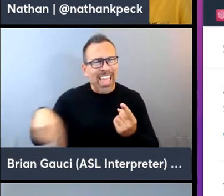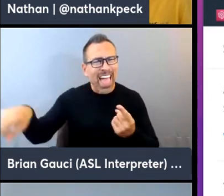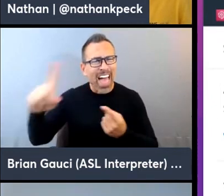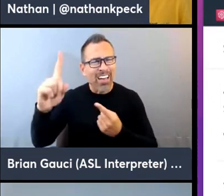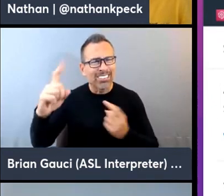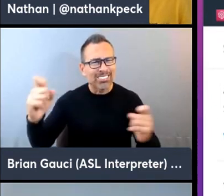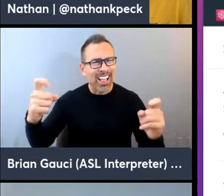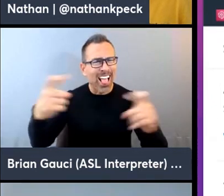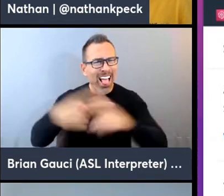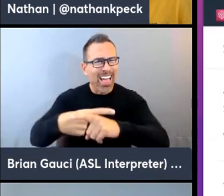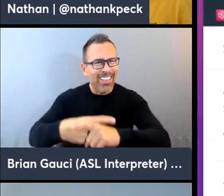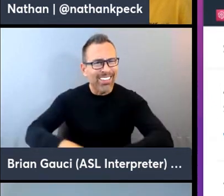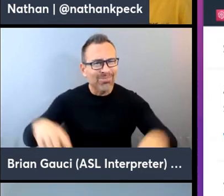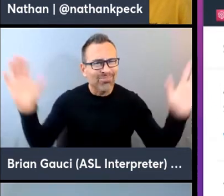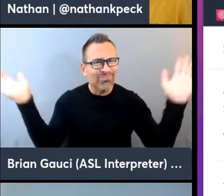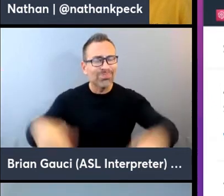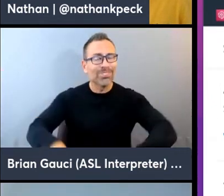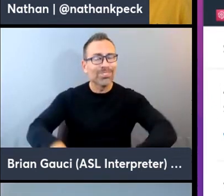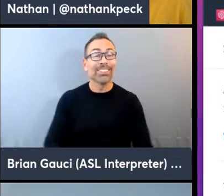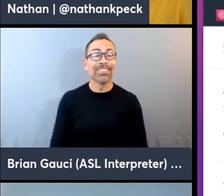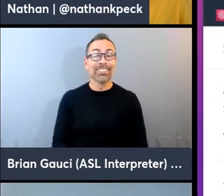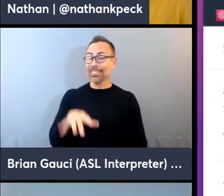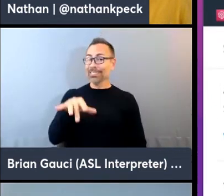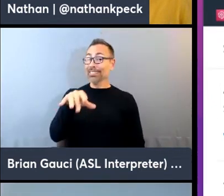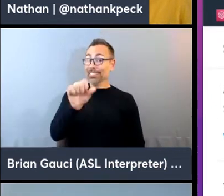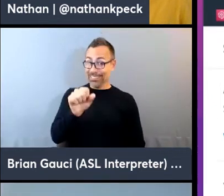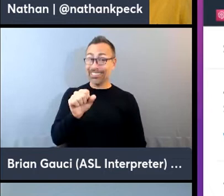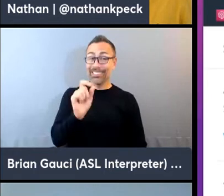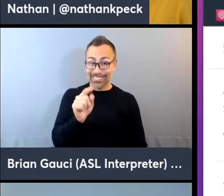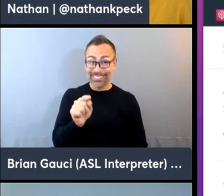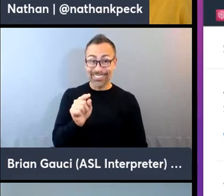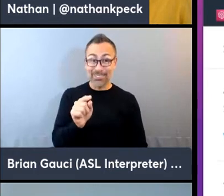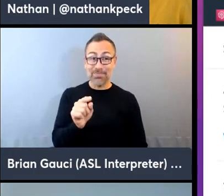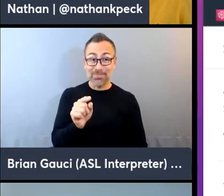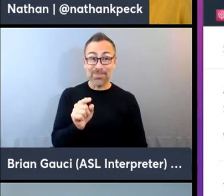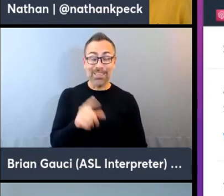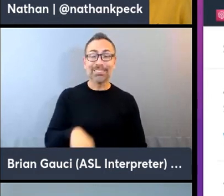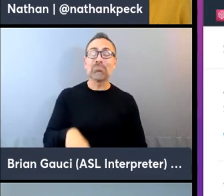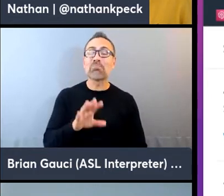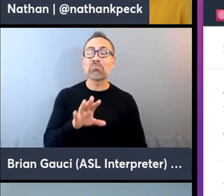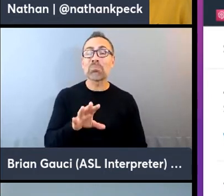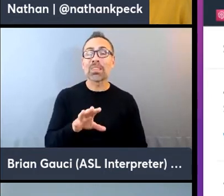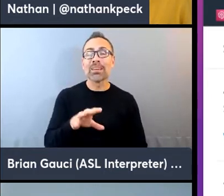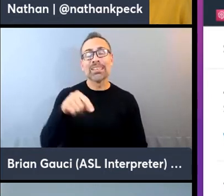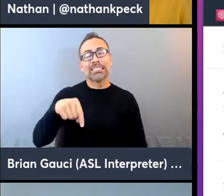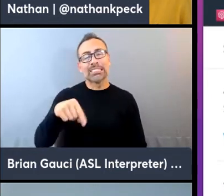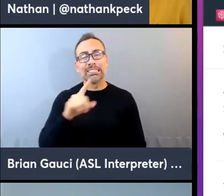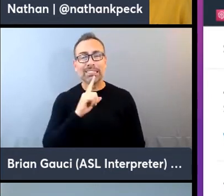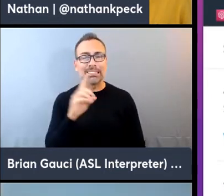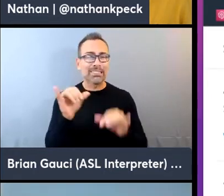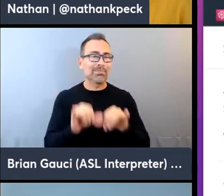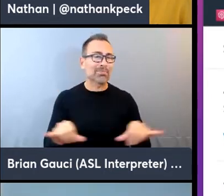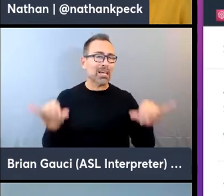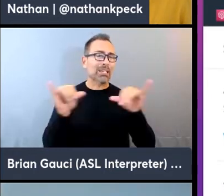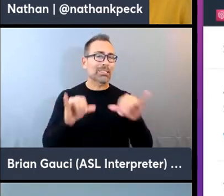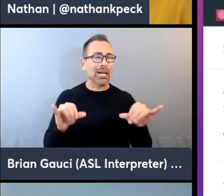Yeah. I mean, I've been, even prior to joining, it's a common practice to make